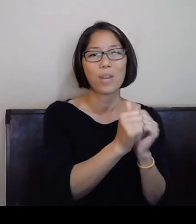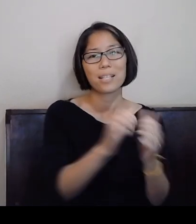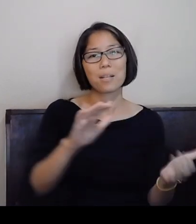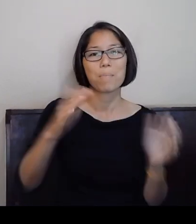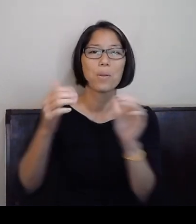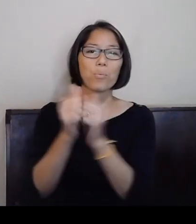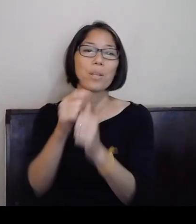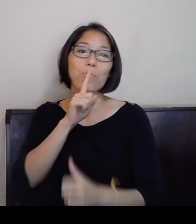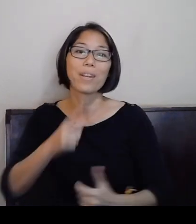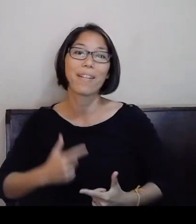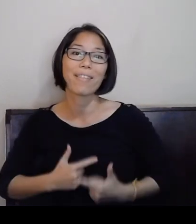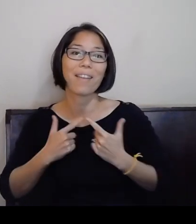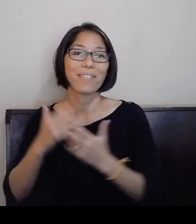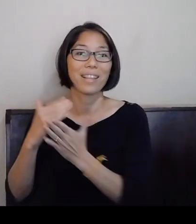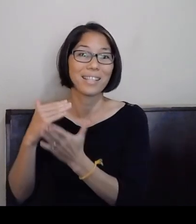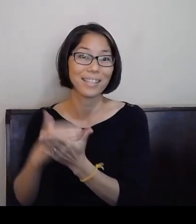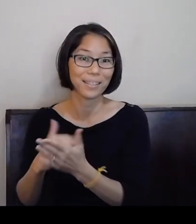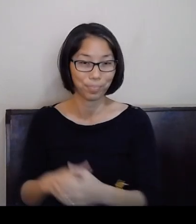applied to real life.